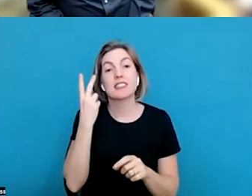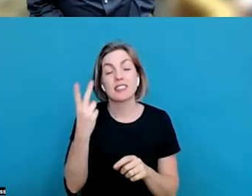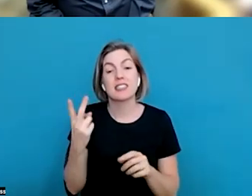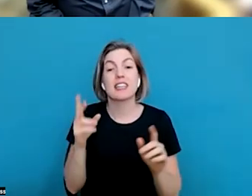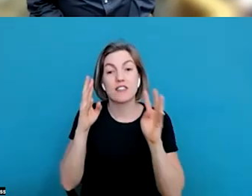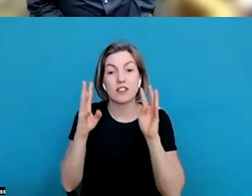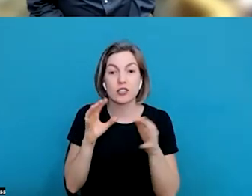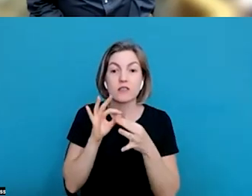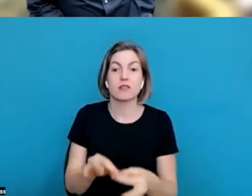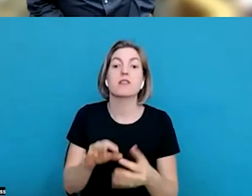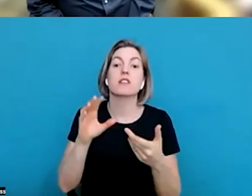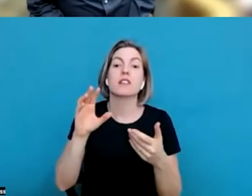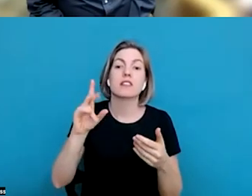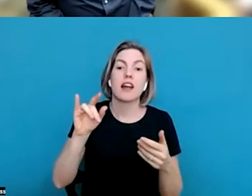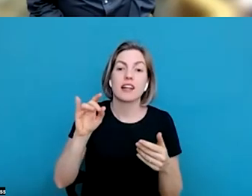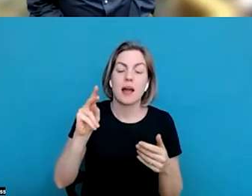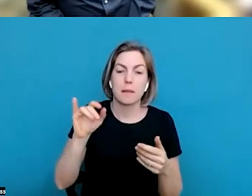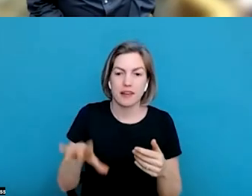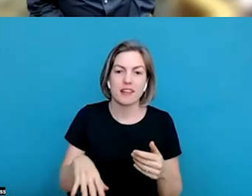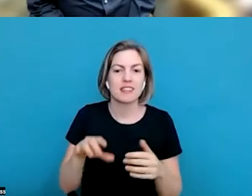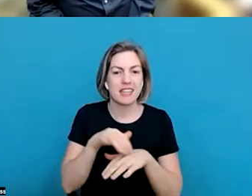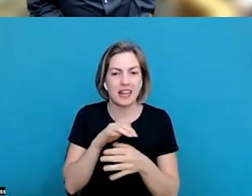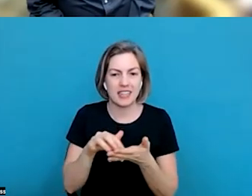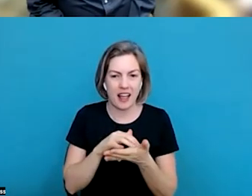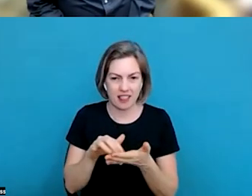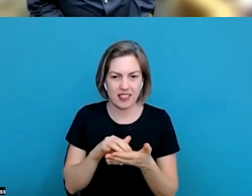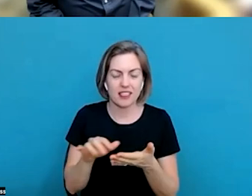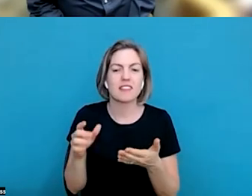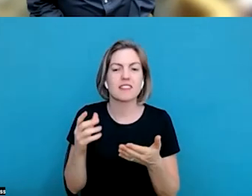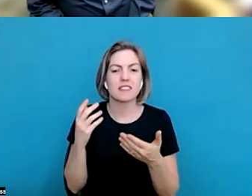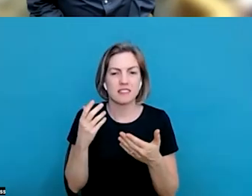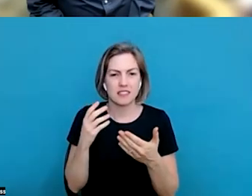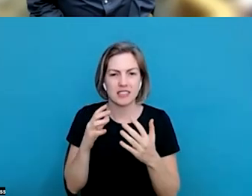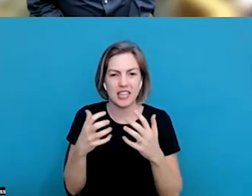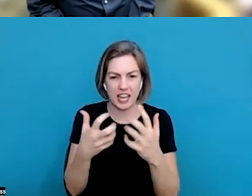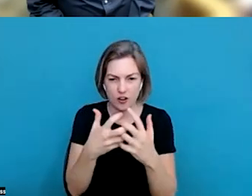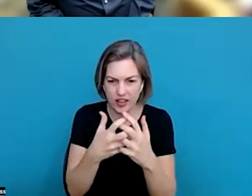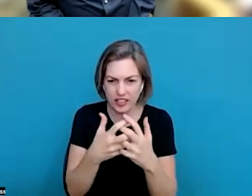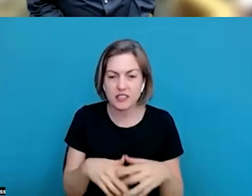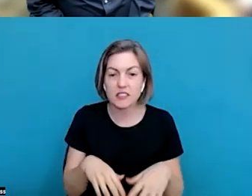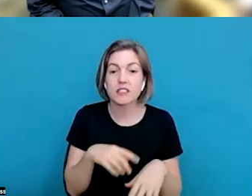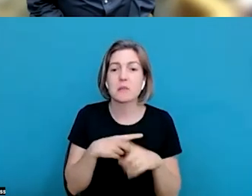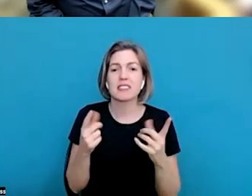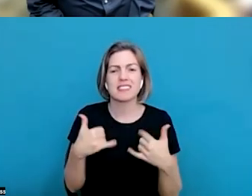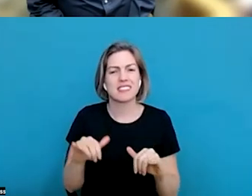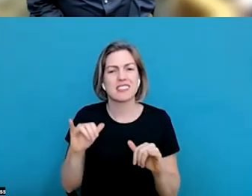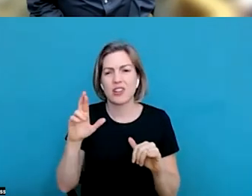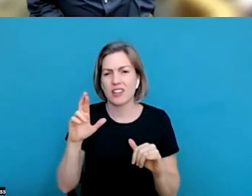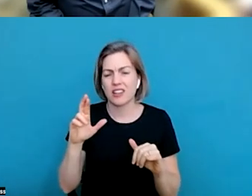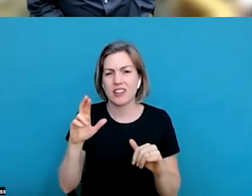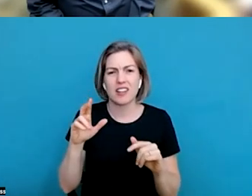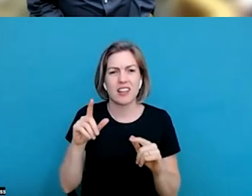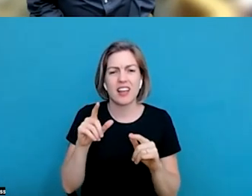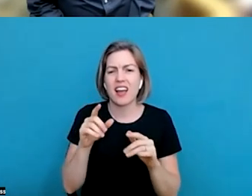dynamic tactile interfaces. And this work is starting to be done in our community, but Braille displays are still limited to very small numbers of characters at very